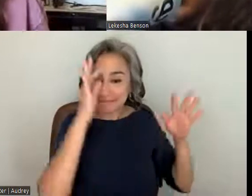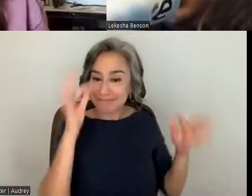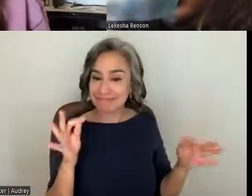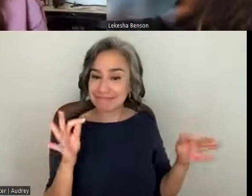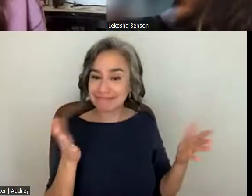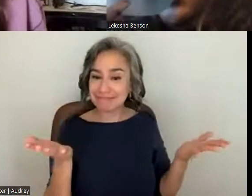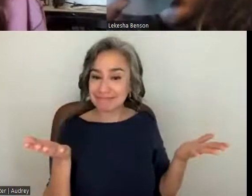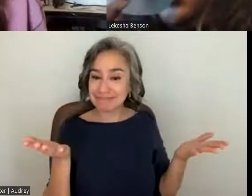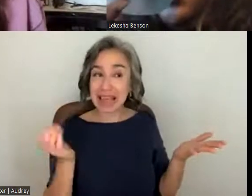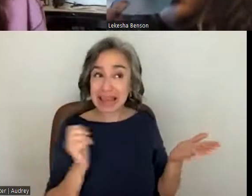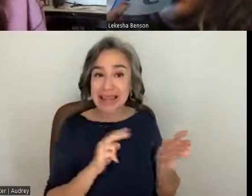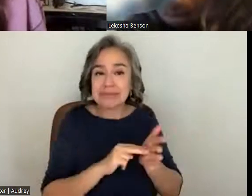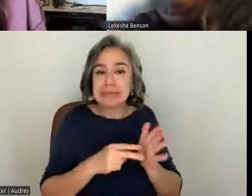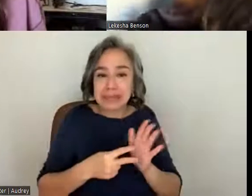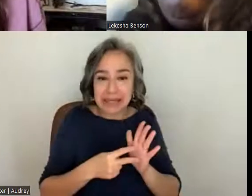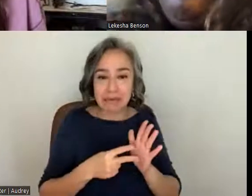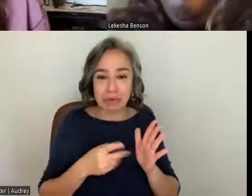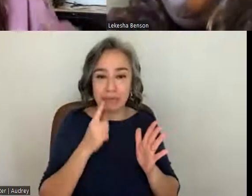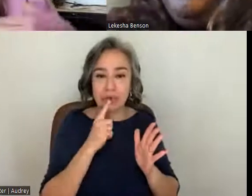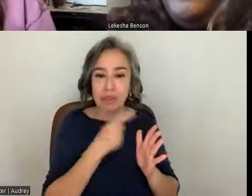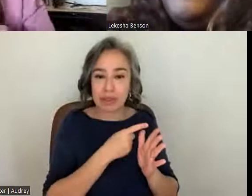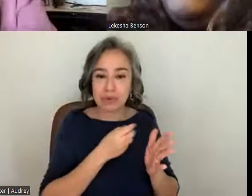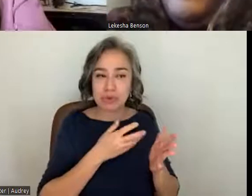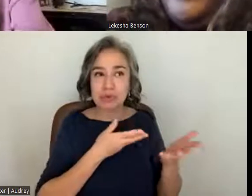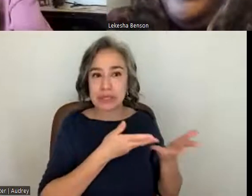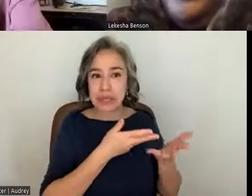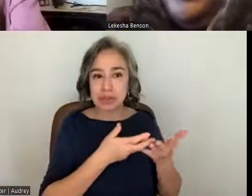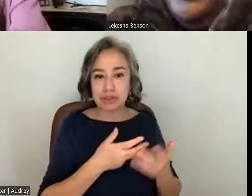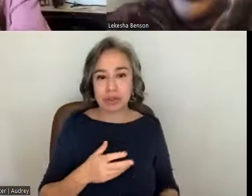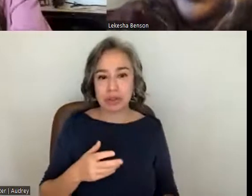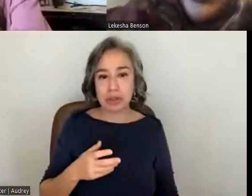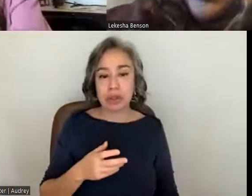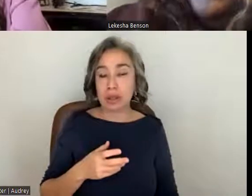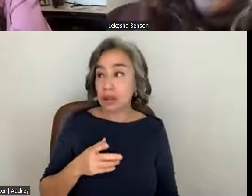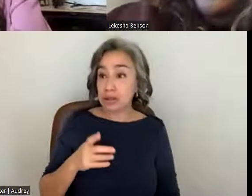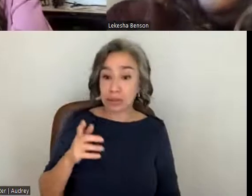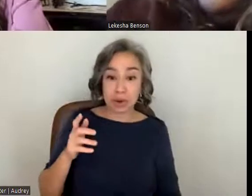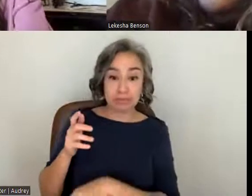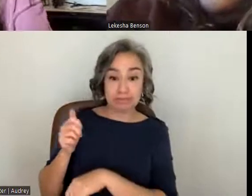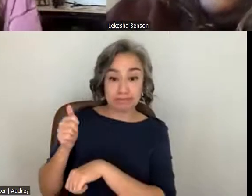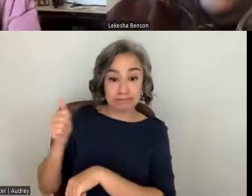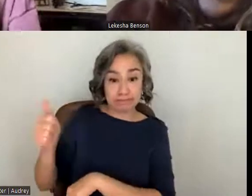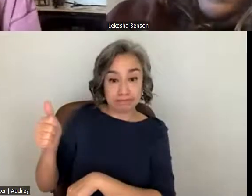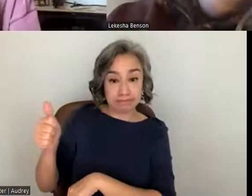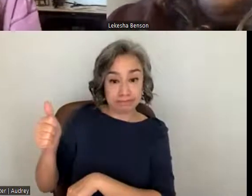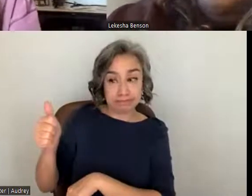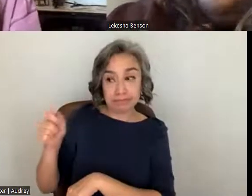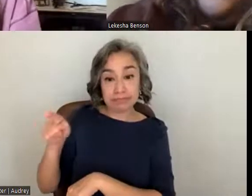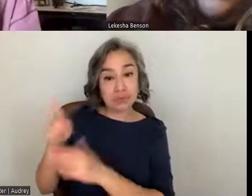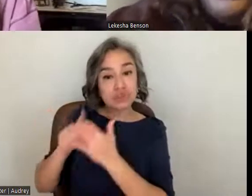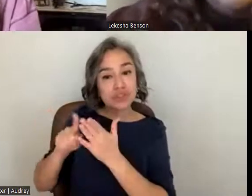as a really meaningful part of engagement. And so it put the pressure then back on the researcher to argue with their